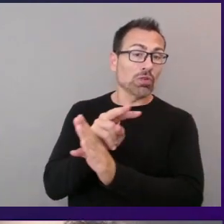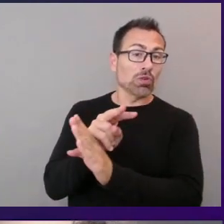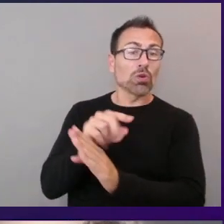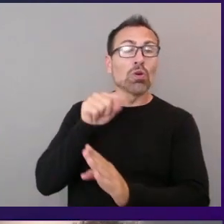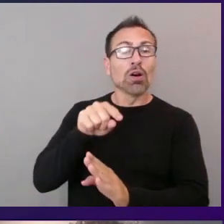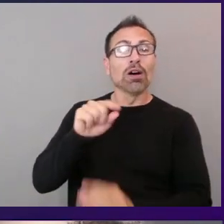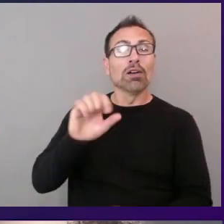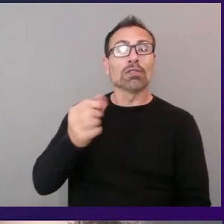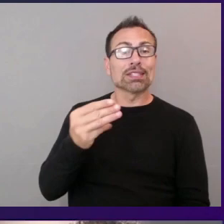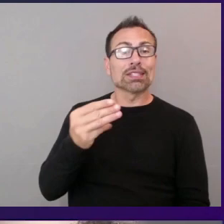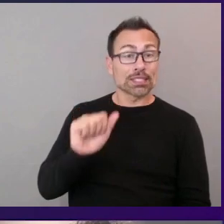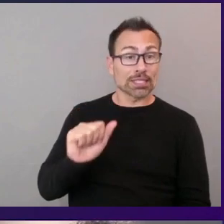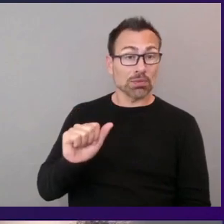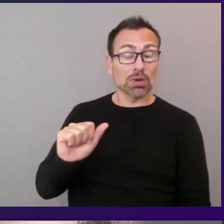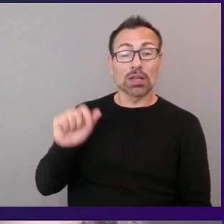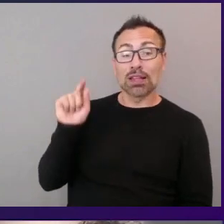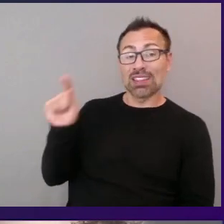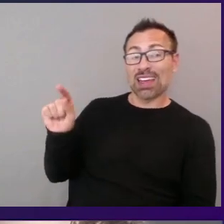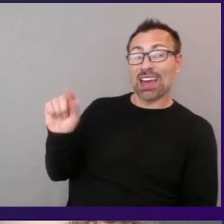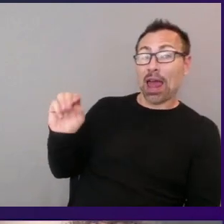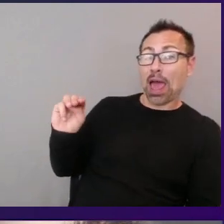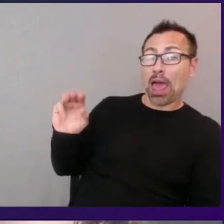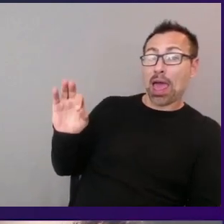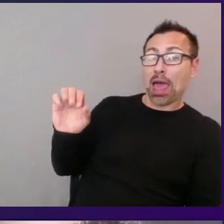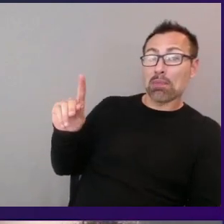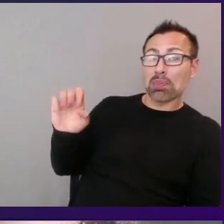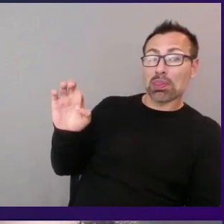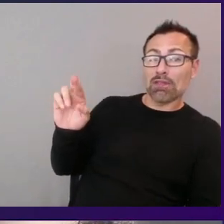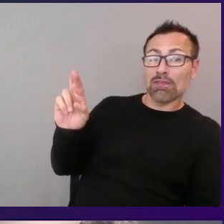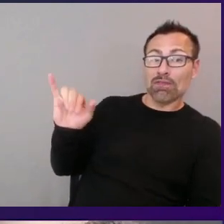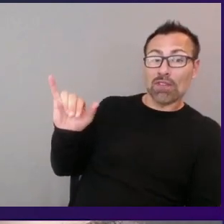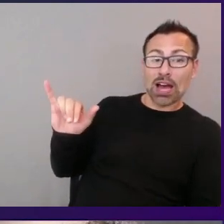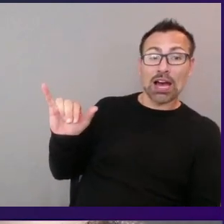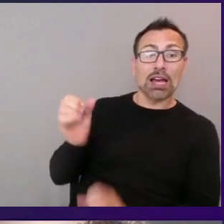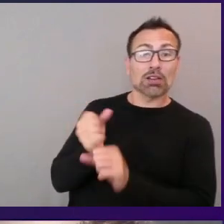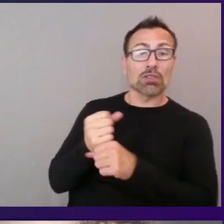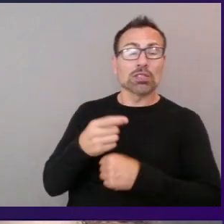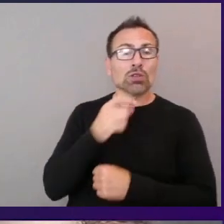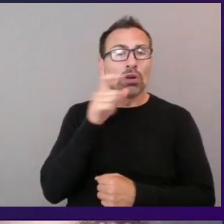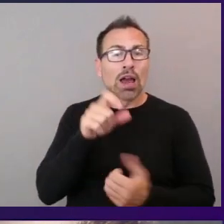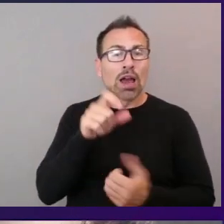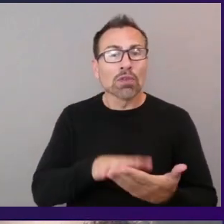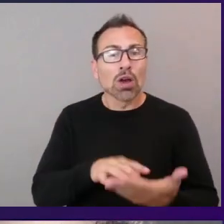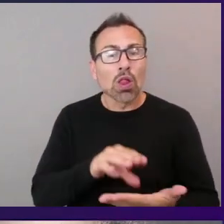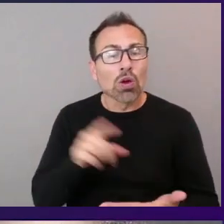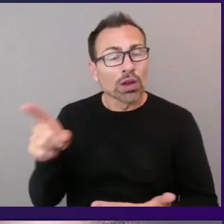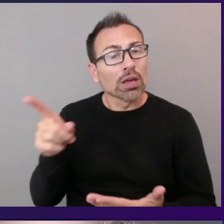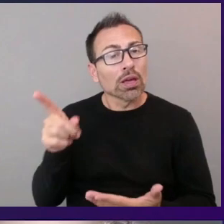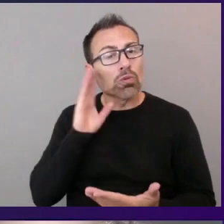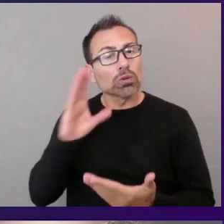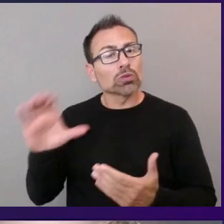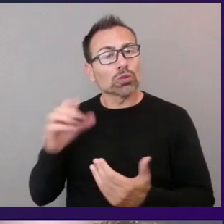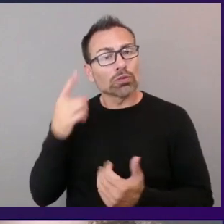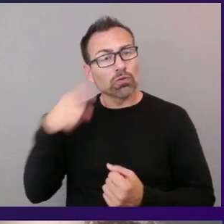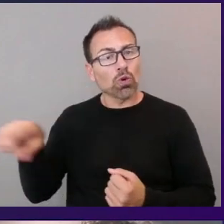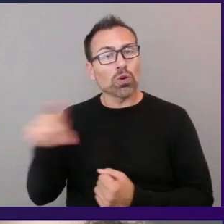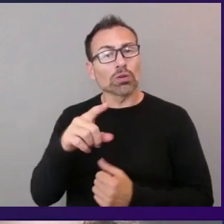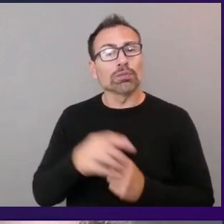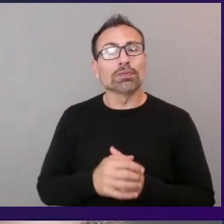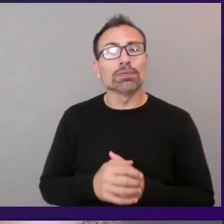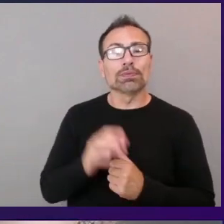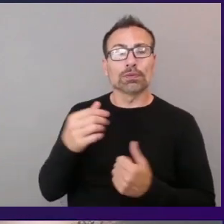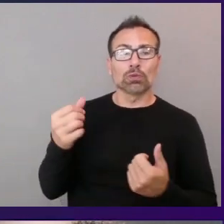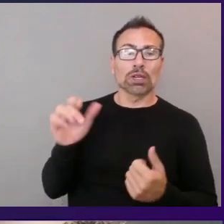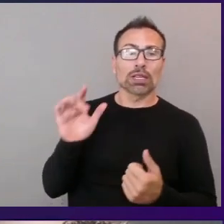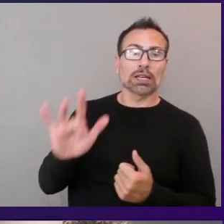You don't have to write it. You don't have to learn GraphQL schema. Amplify Studio will do it for you. We can hit deploy,